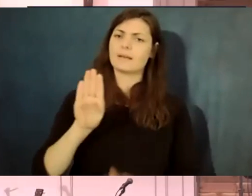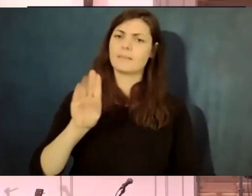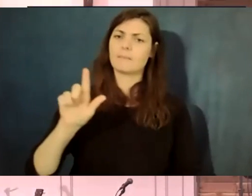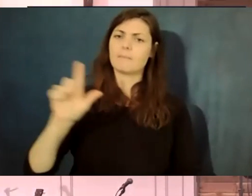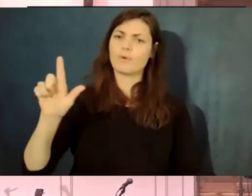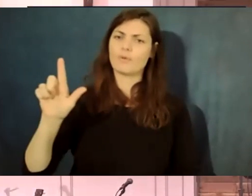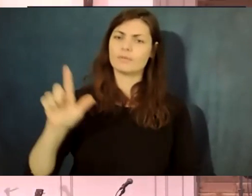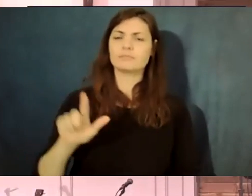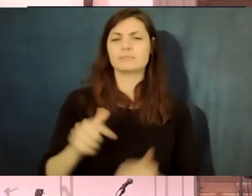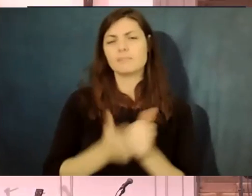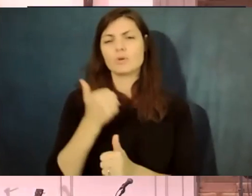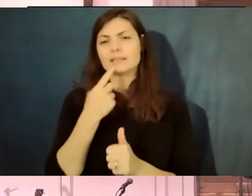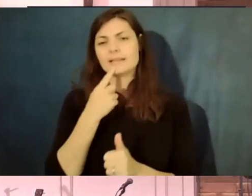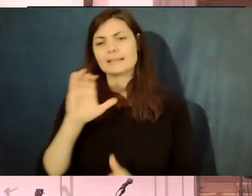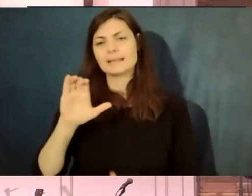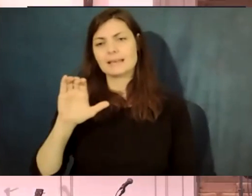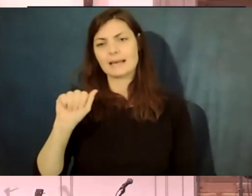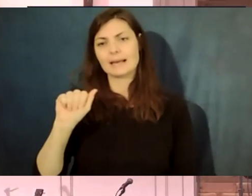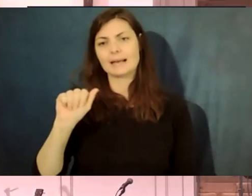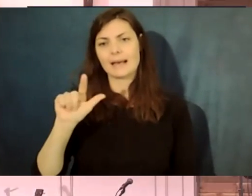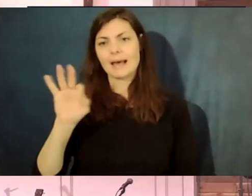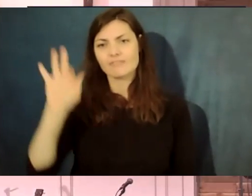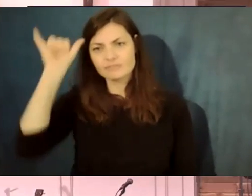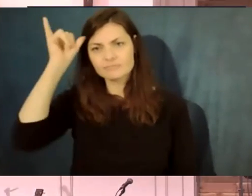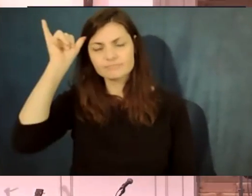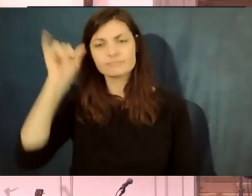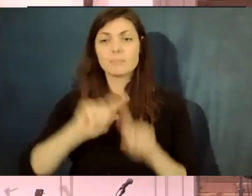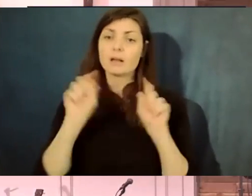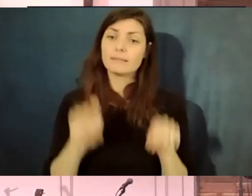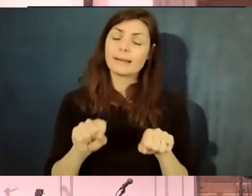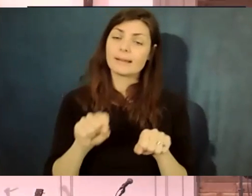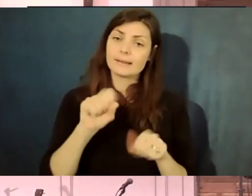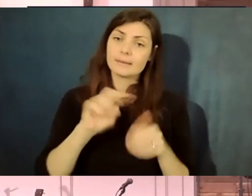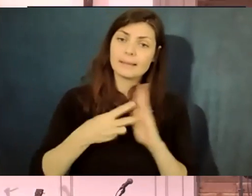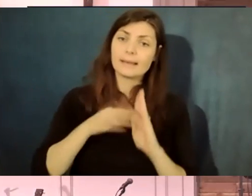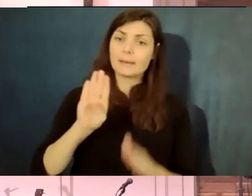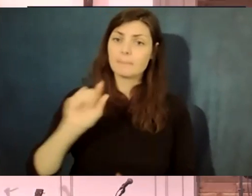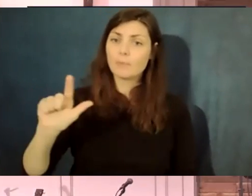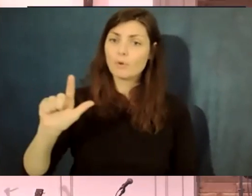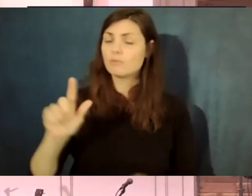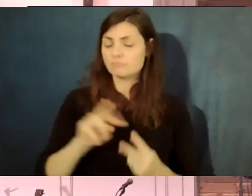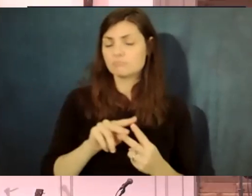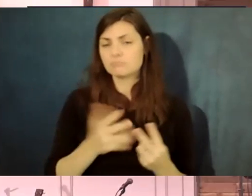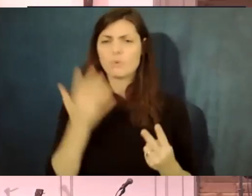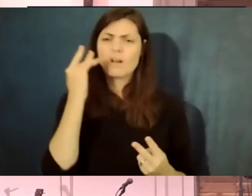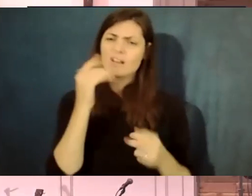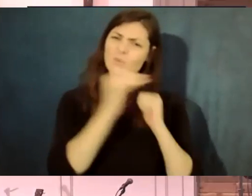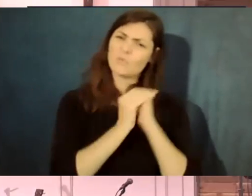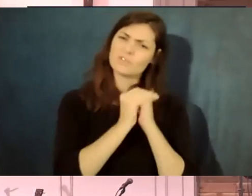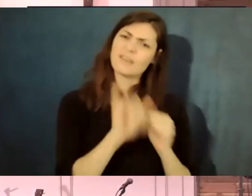It says in most translations the calf, but the Hebrew can mean up to like a three-year-old bull. Why did they worship a bull?